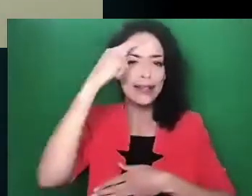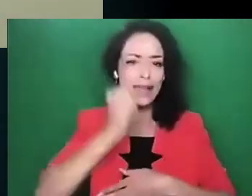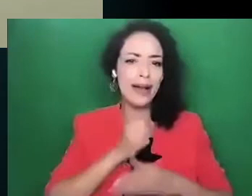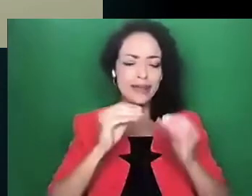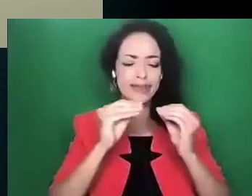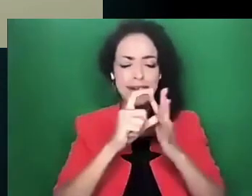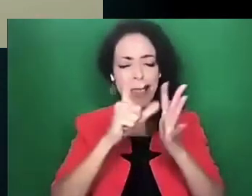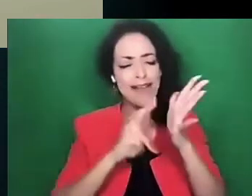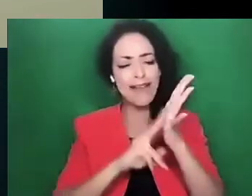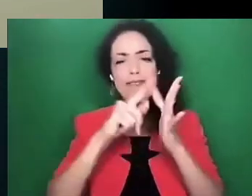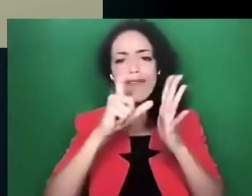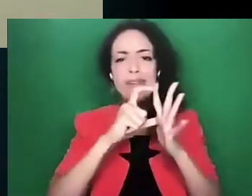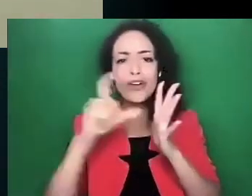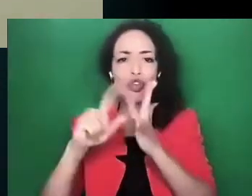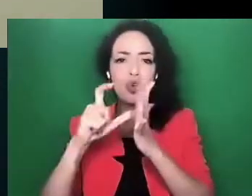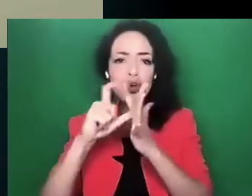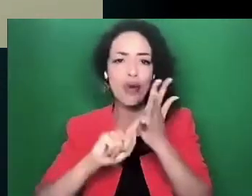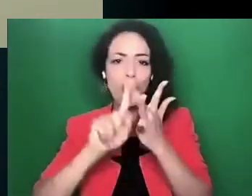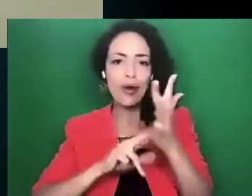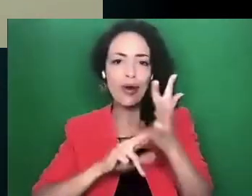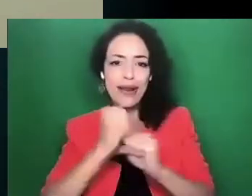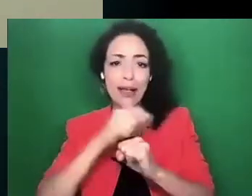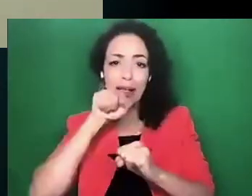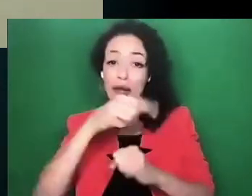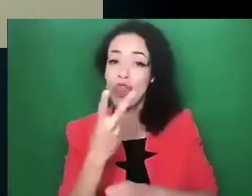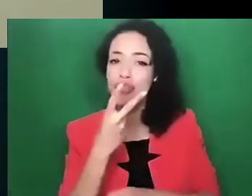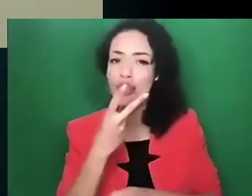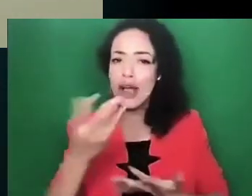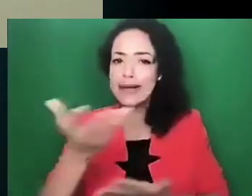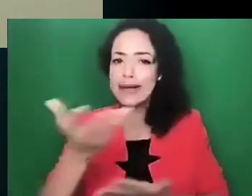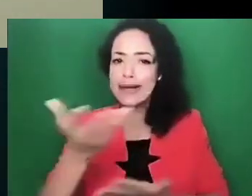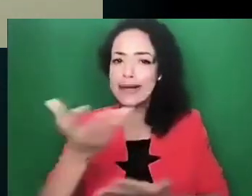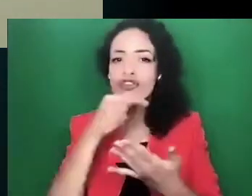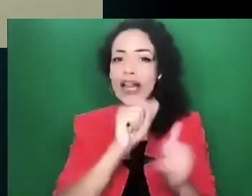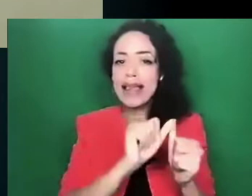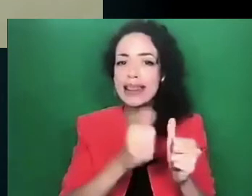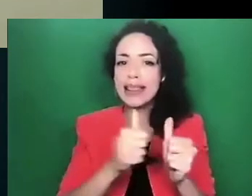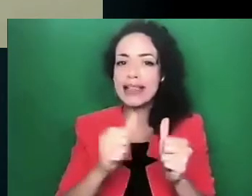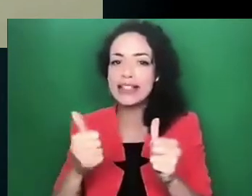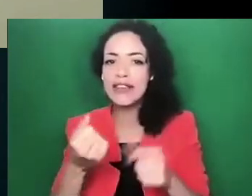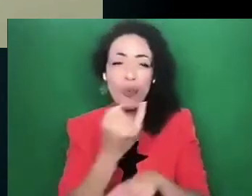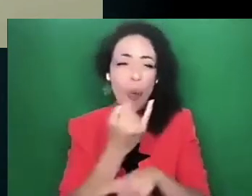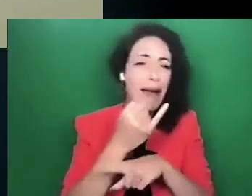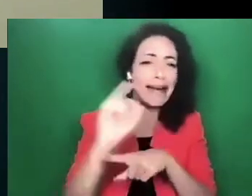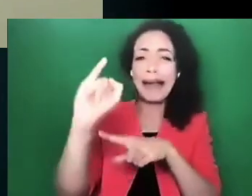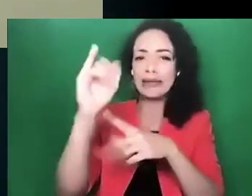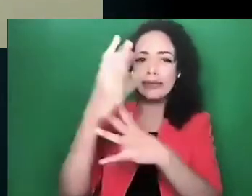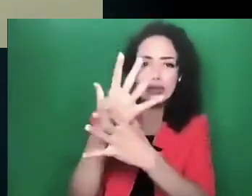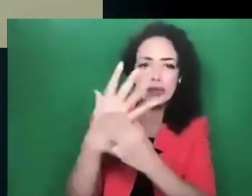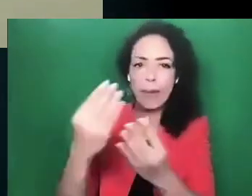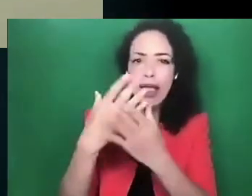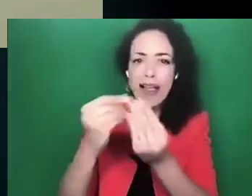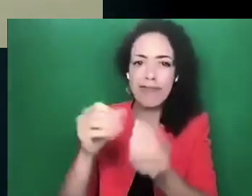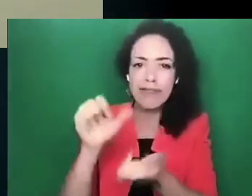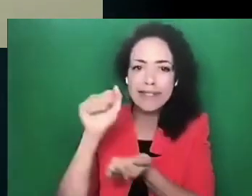third discussion in the Against Disappearance series, which is on the relationship between heritage